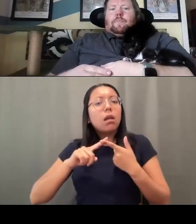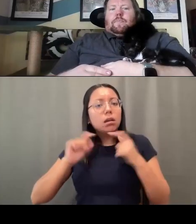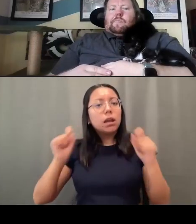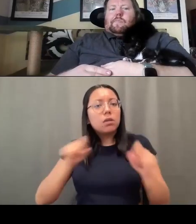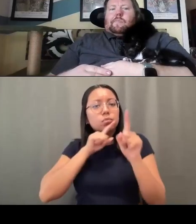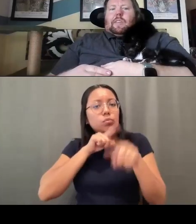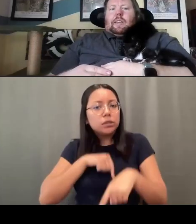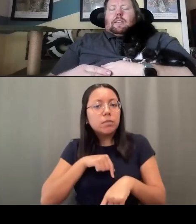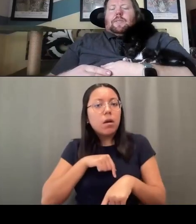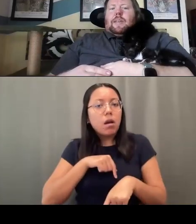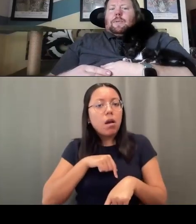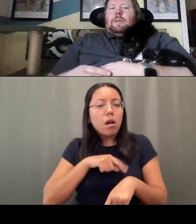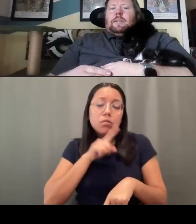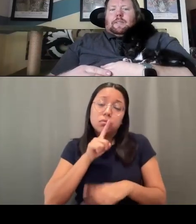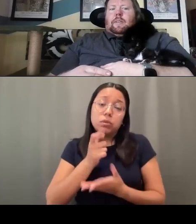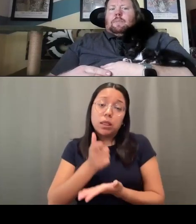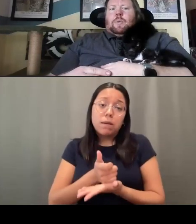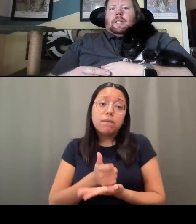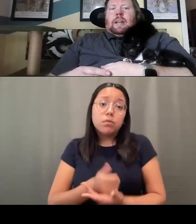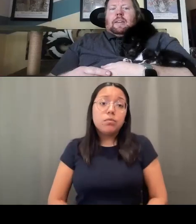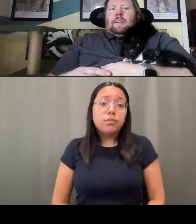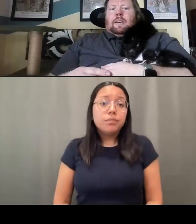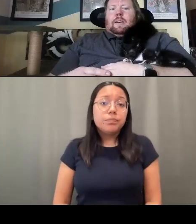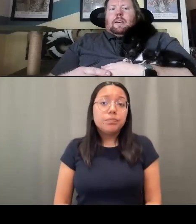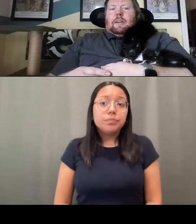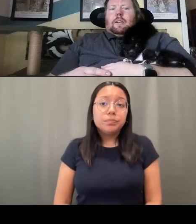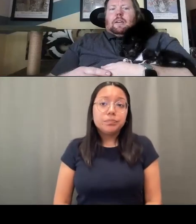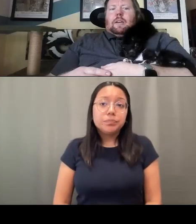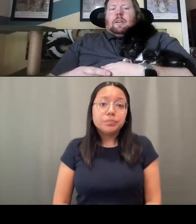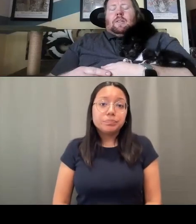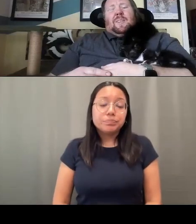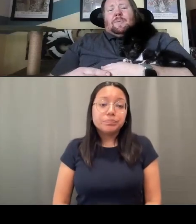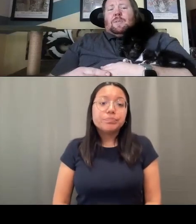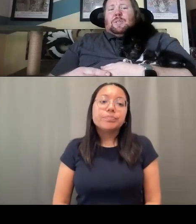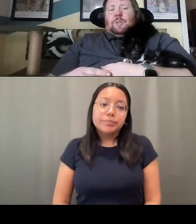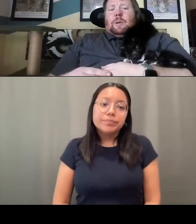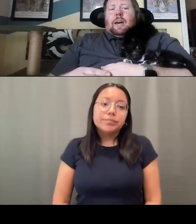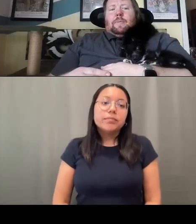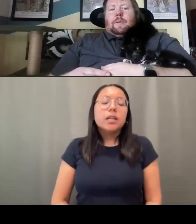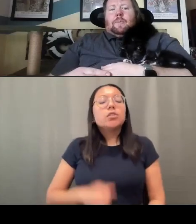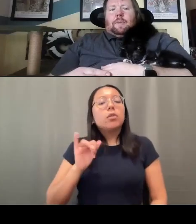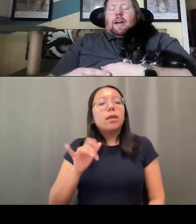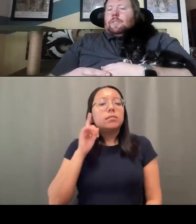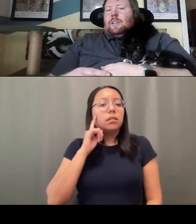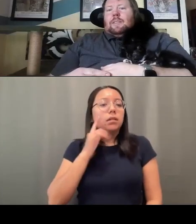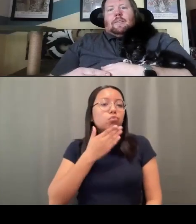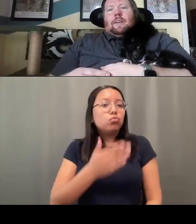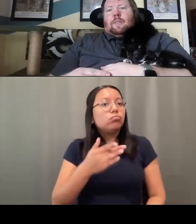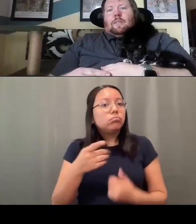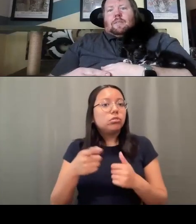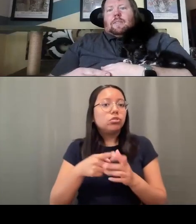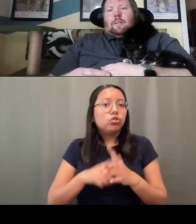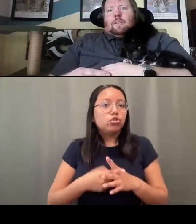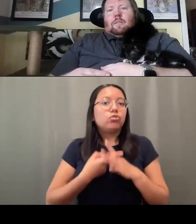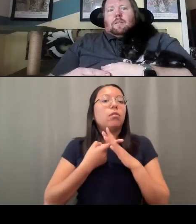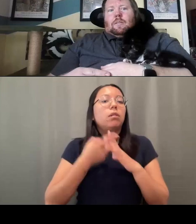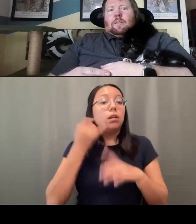Um, so that would be a starting point. I think, if you do have a reaction